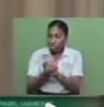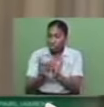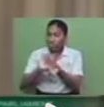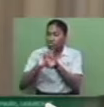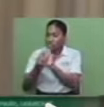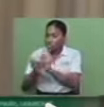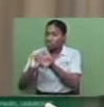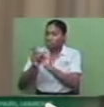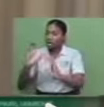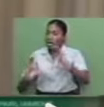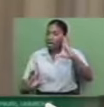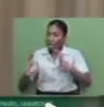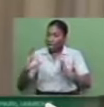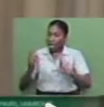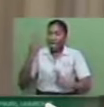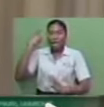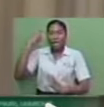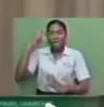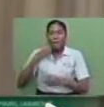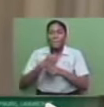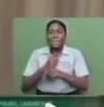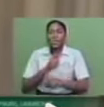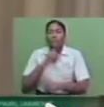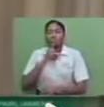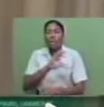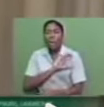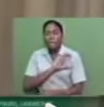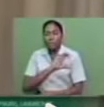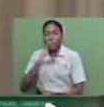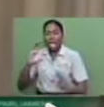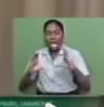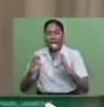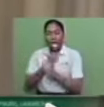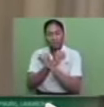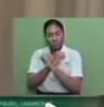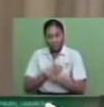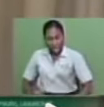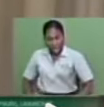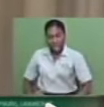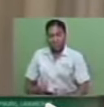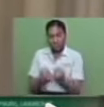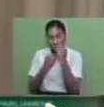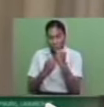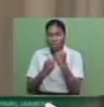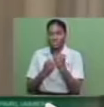vehicles that can stand up to the rigors of patrolling and police work. $0